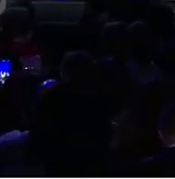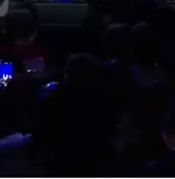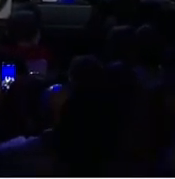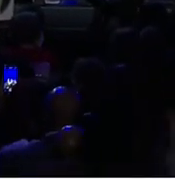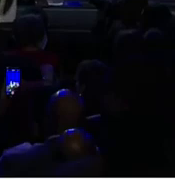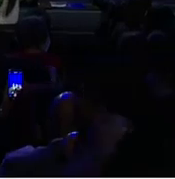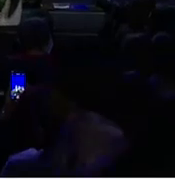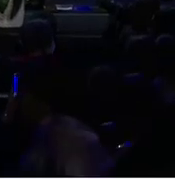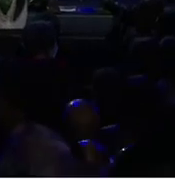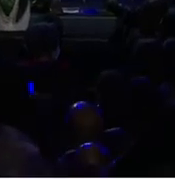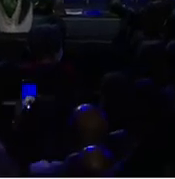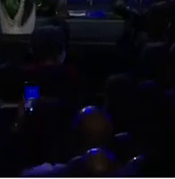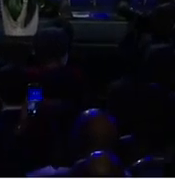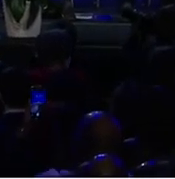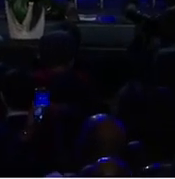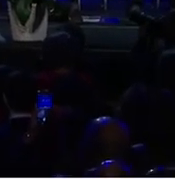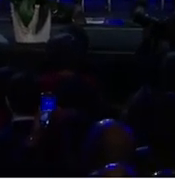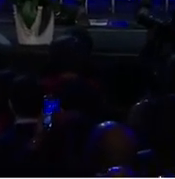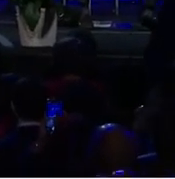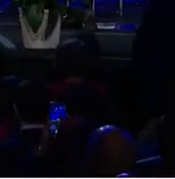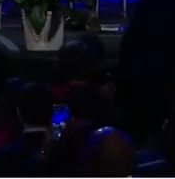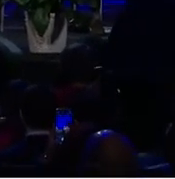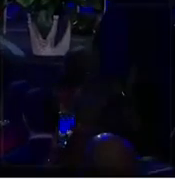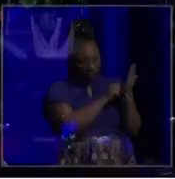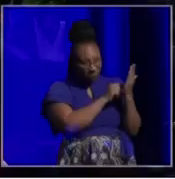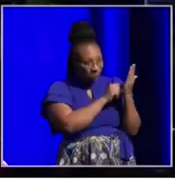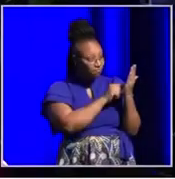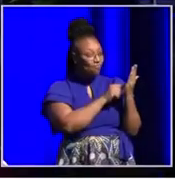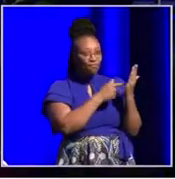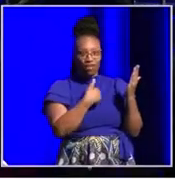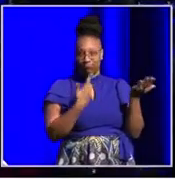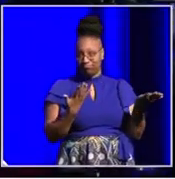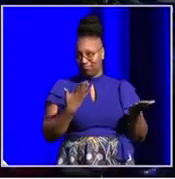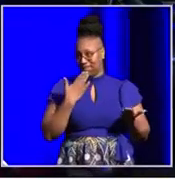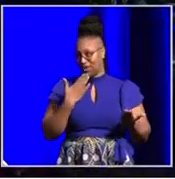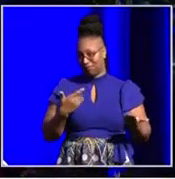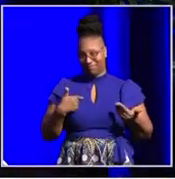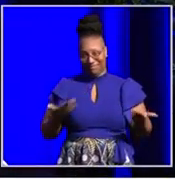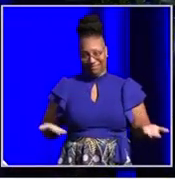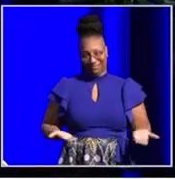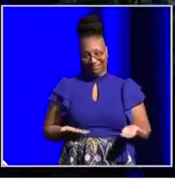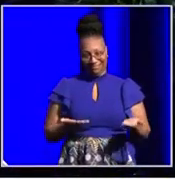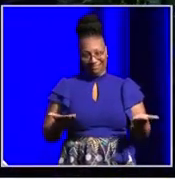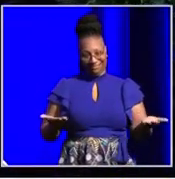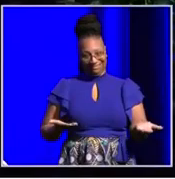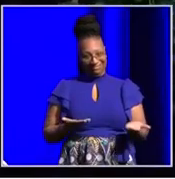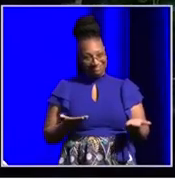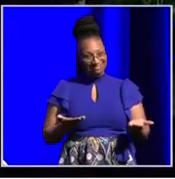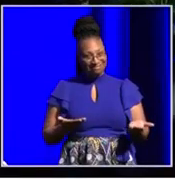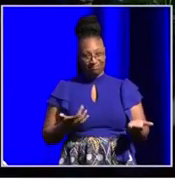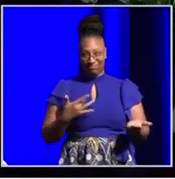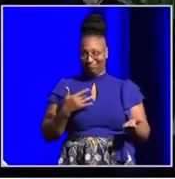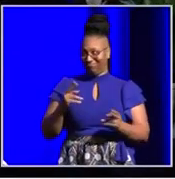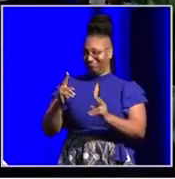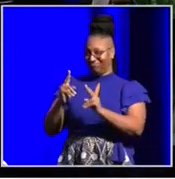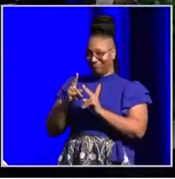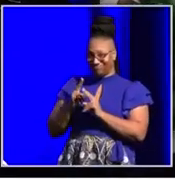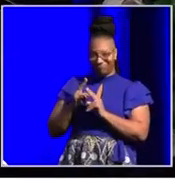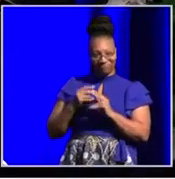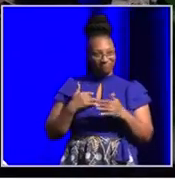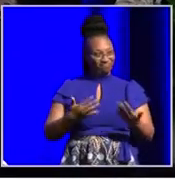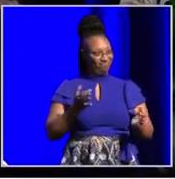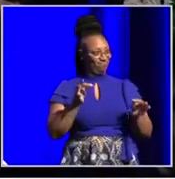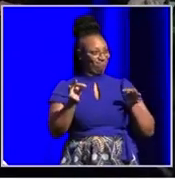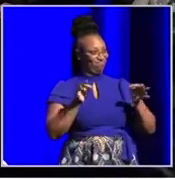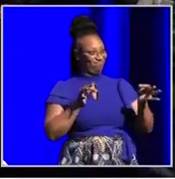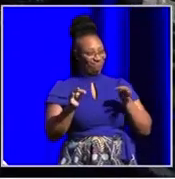first is thank you for being here. Thank you for allowing us to be here. See how polite we are in the South? And you should know that we do